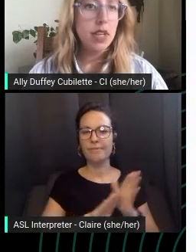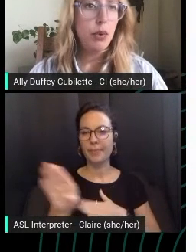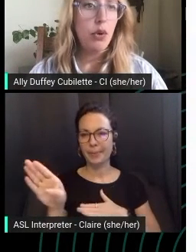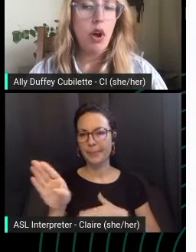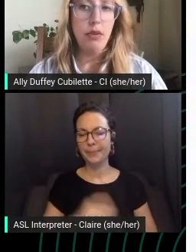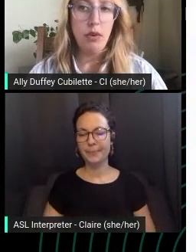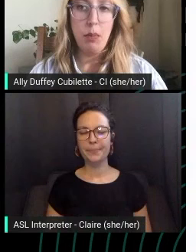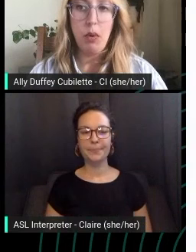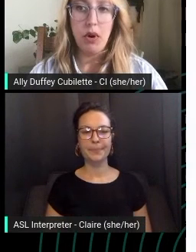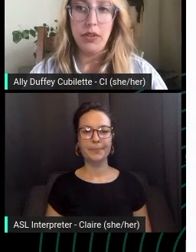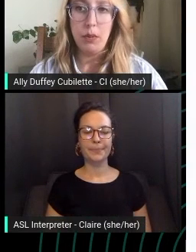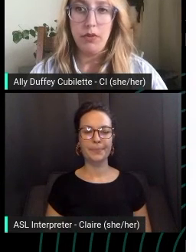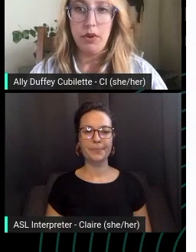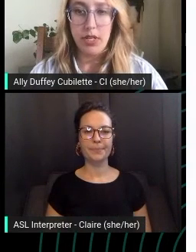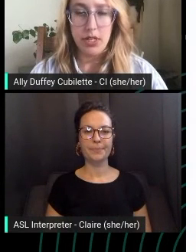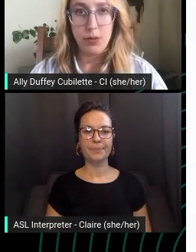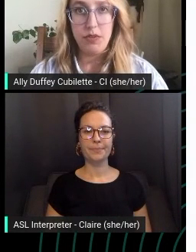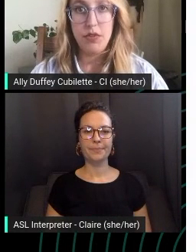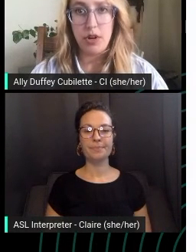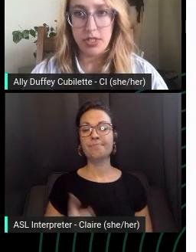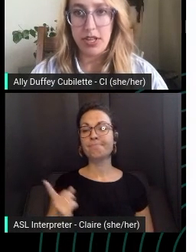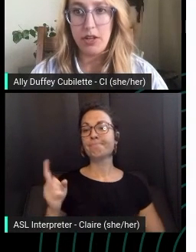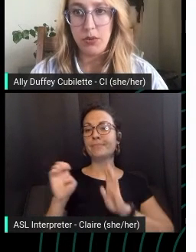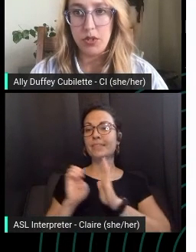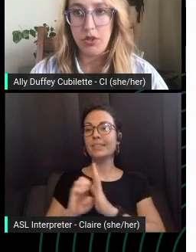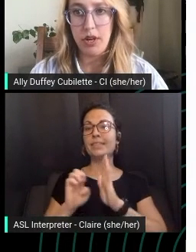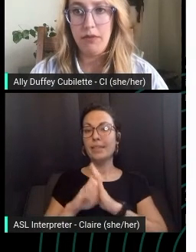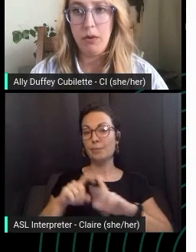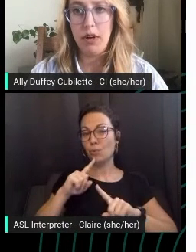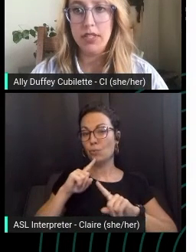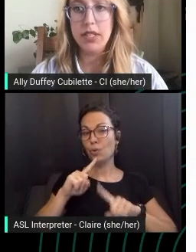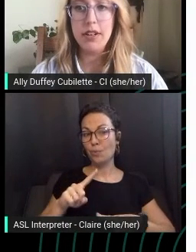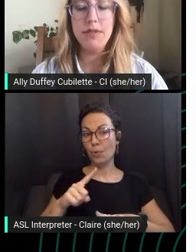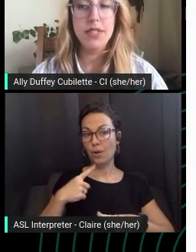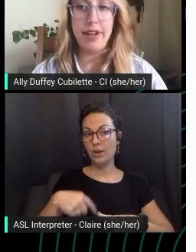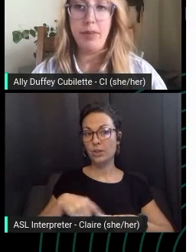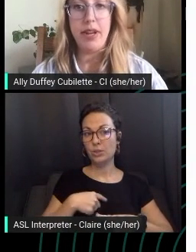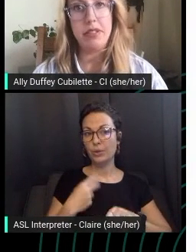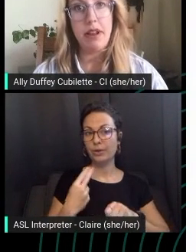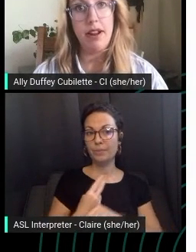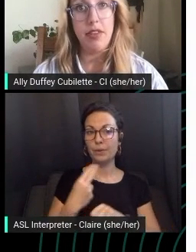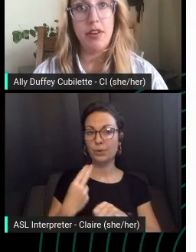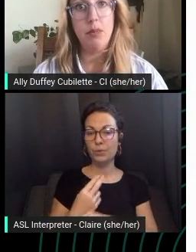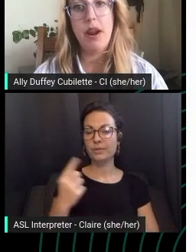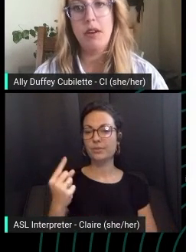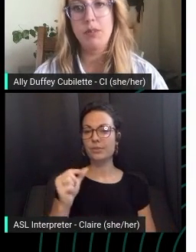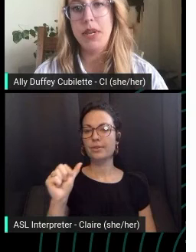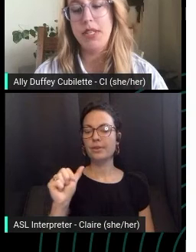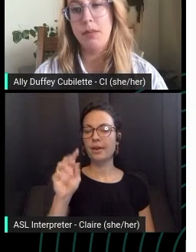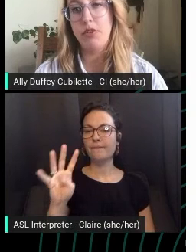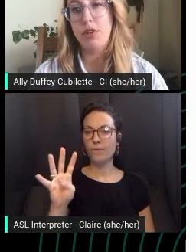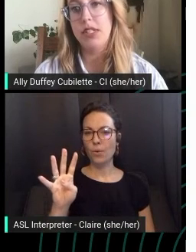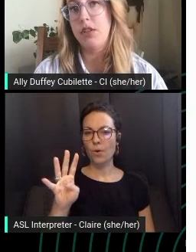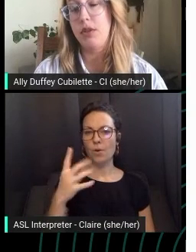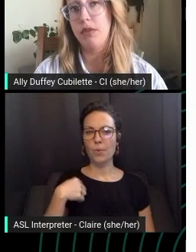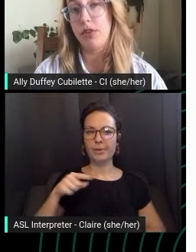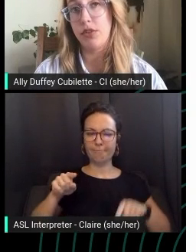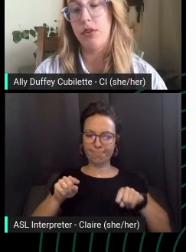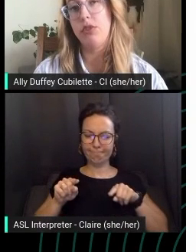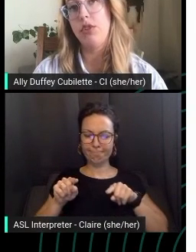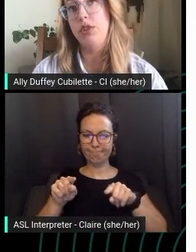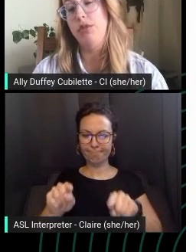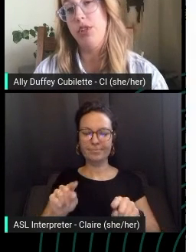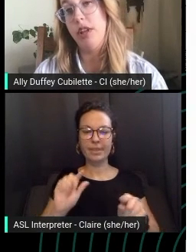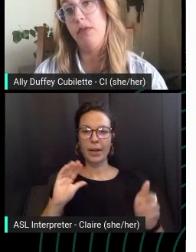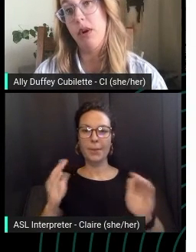One example of a report that we've created as we've started to get used to GA4 is this kind of side-by-side that compares basic metrics in